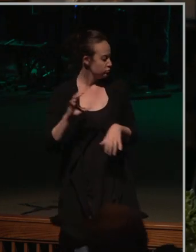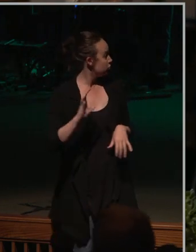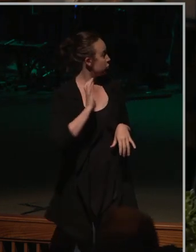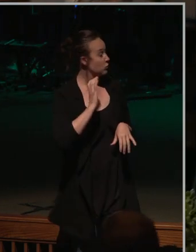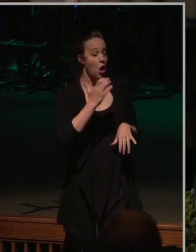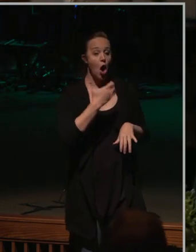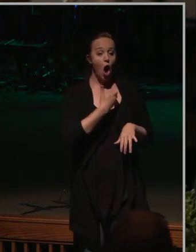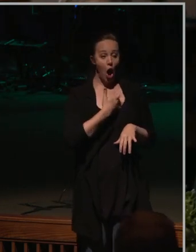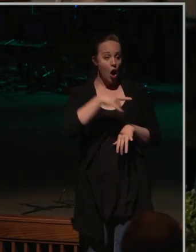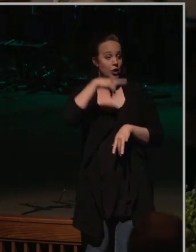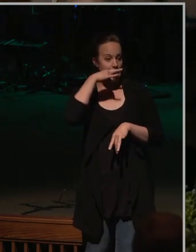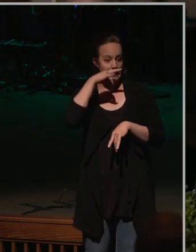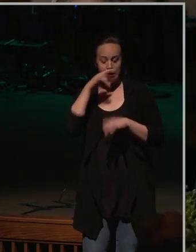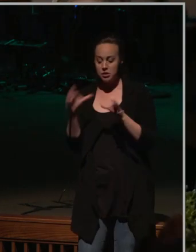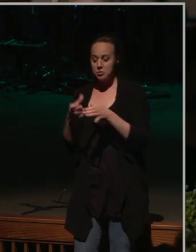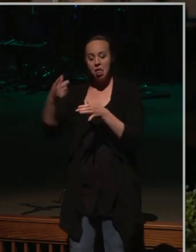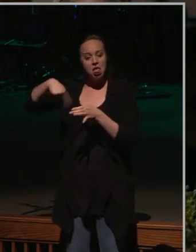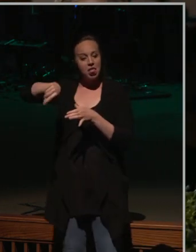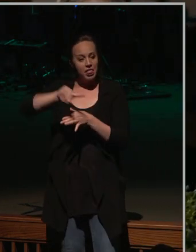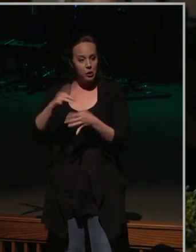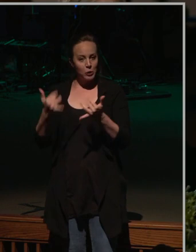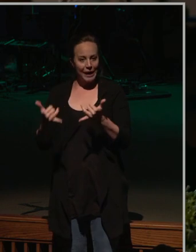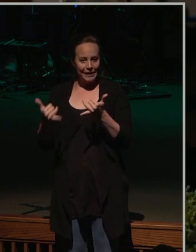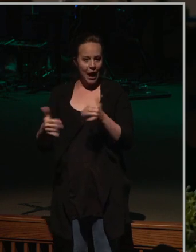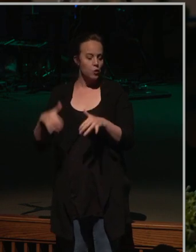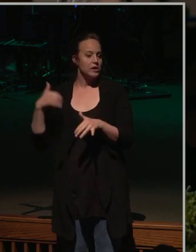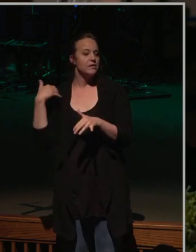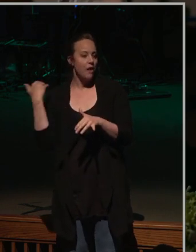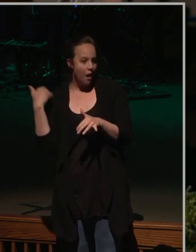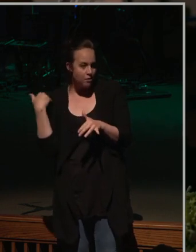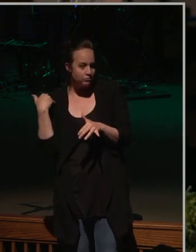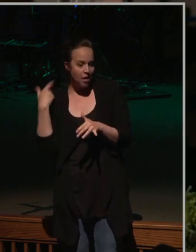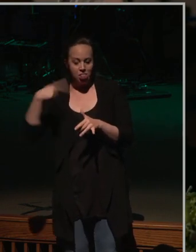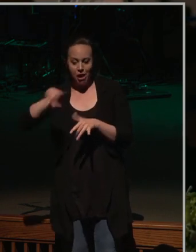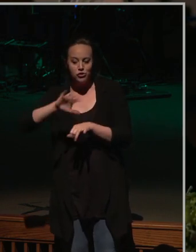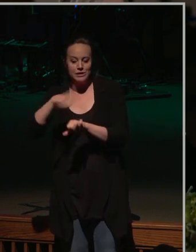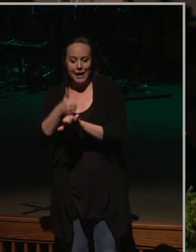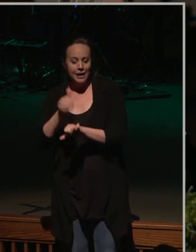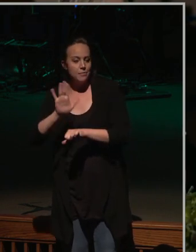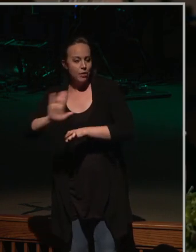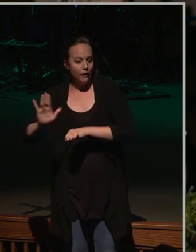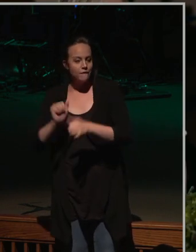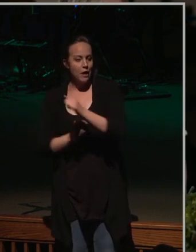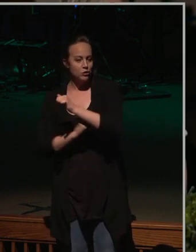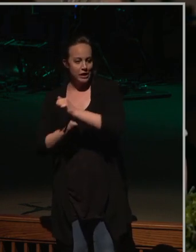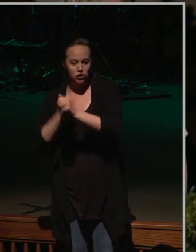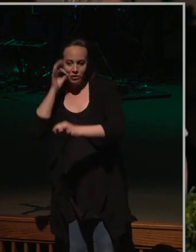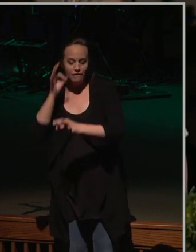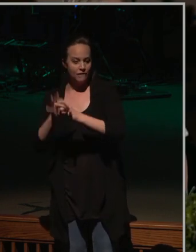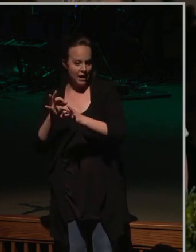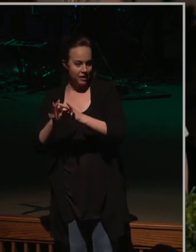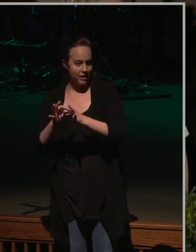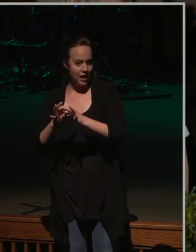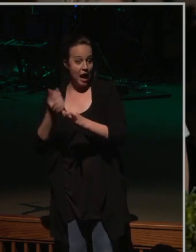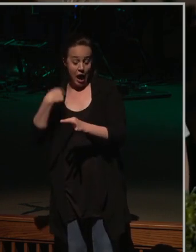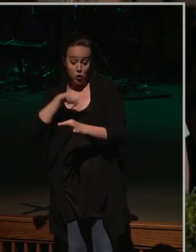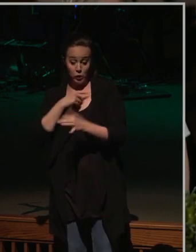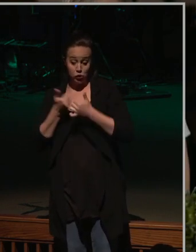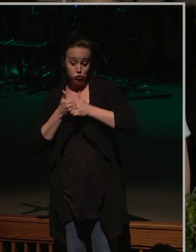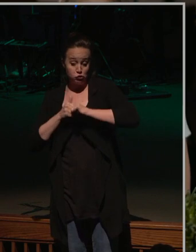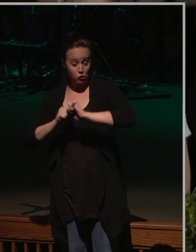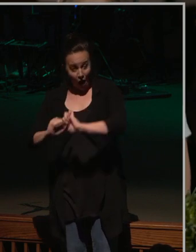in the young foundational years right now, and so we're in the thick of it. But one of the ways that we're trying to